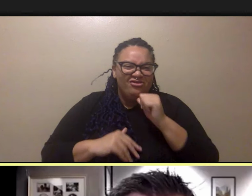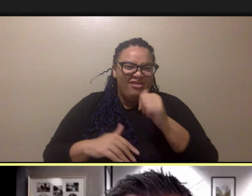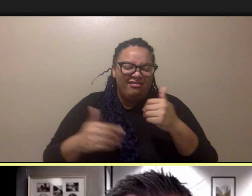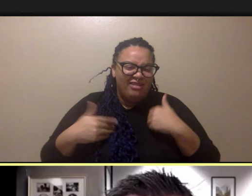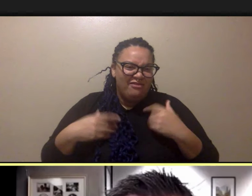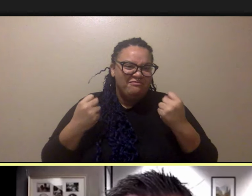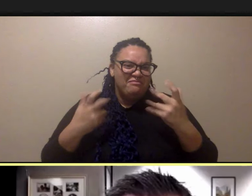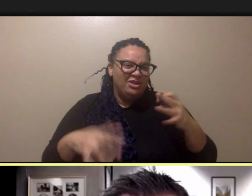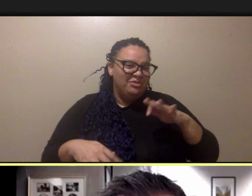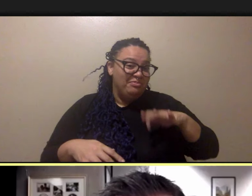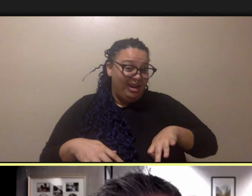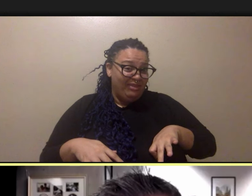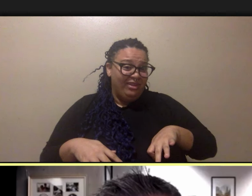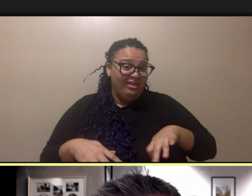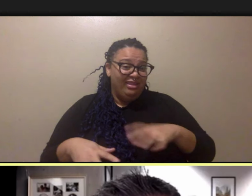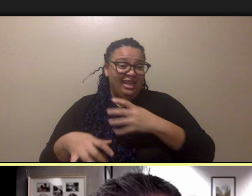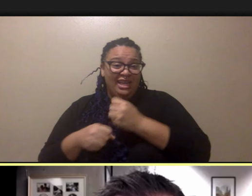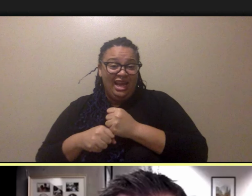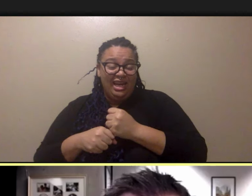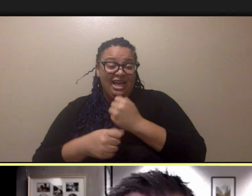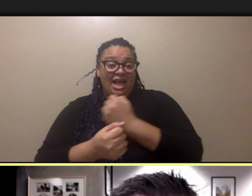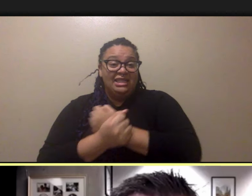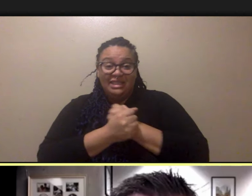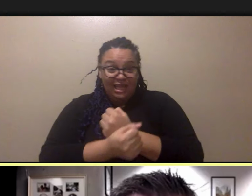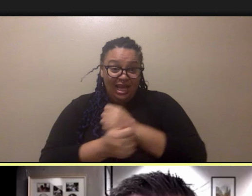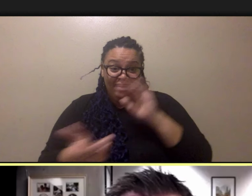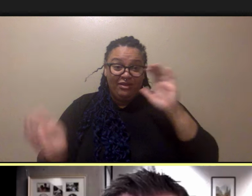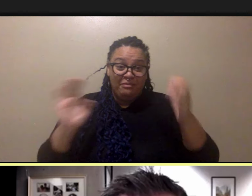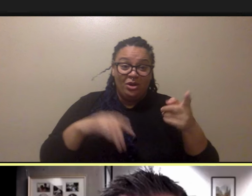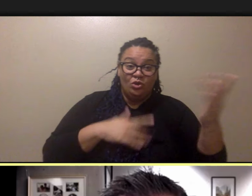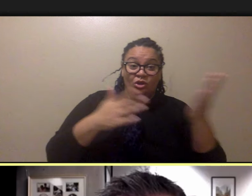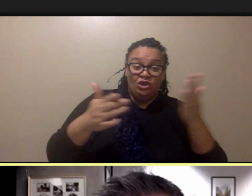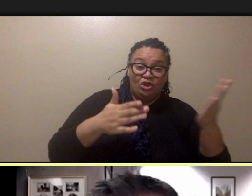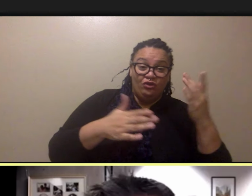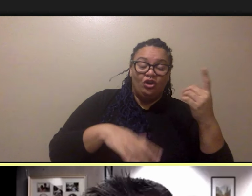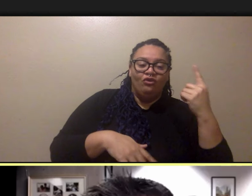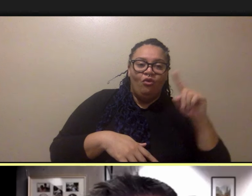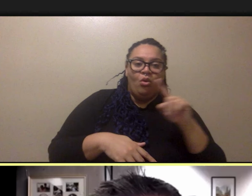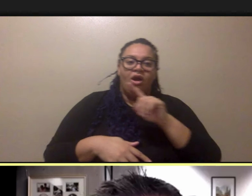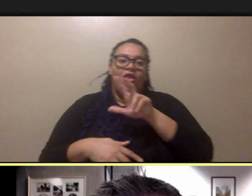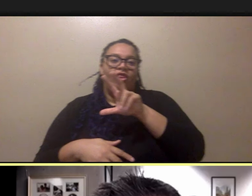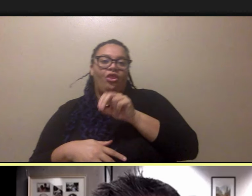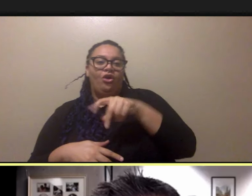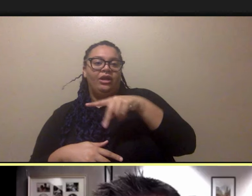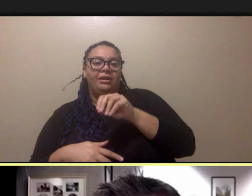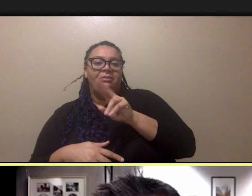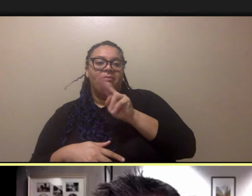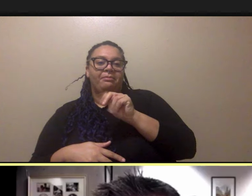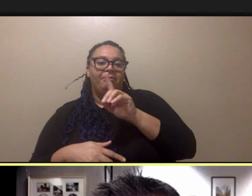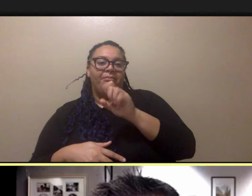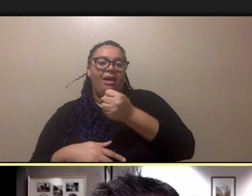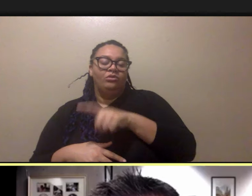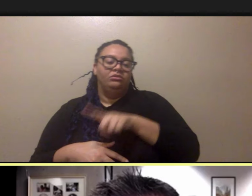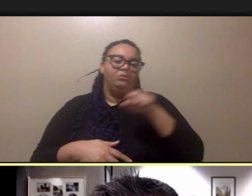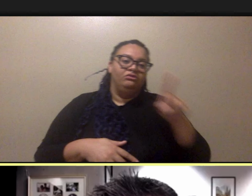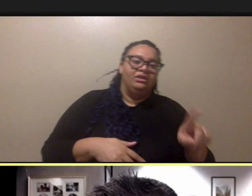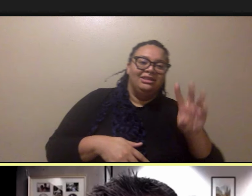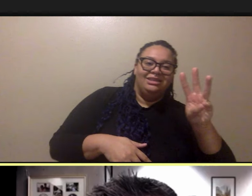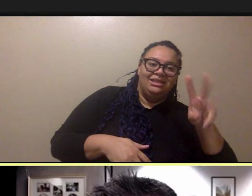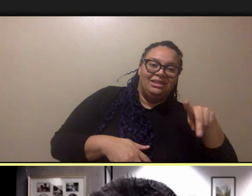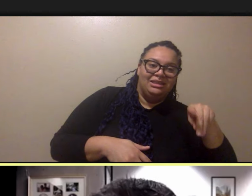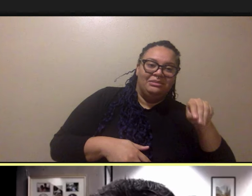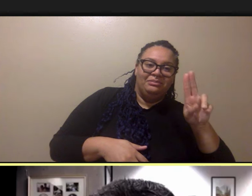to getting a slave for 30 pounds versus getting a servant for 6 pounds. So most planters